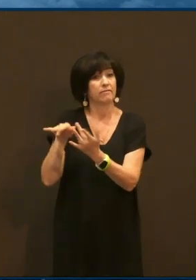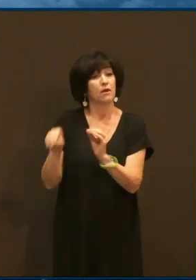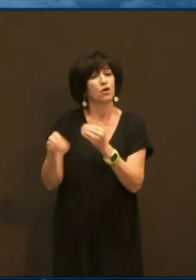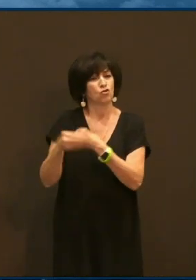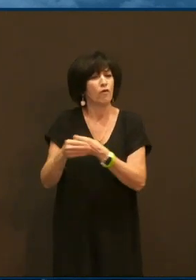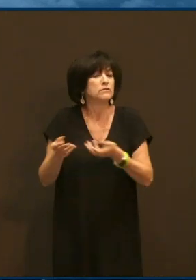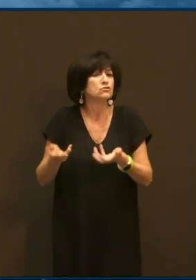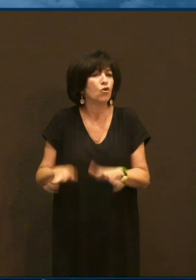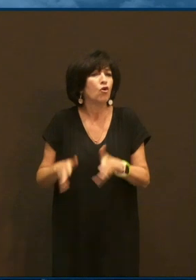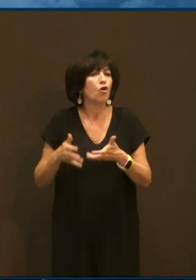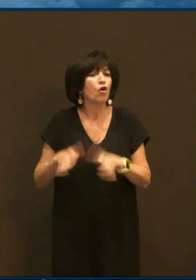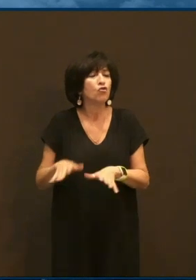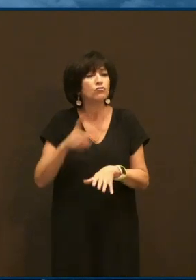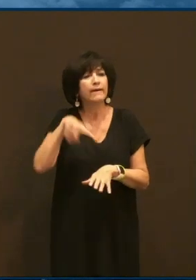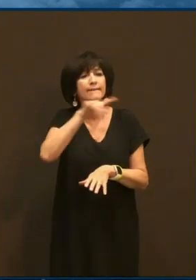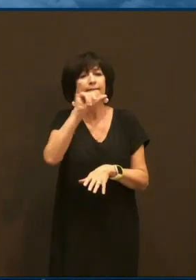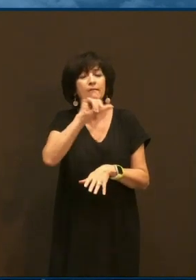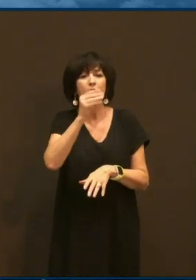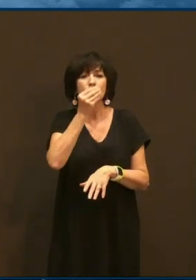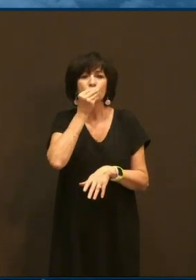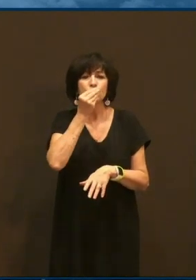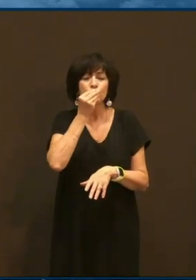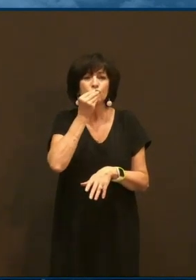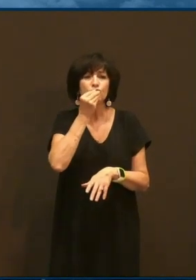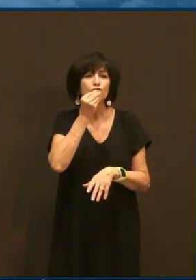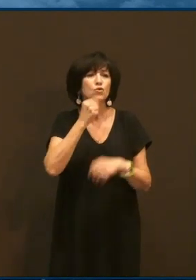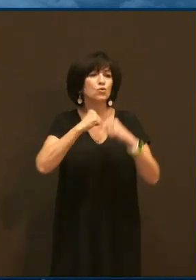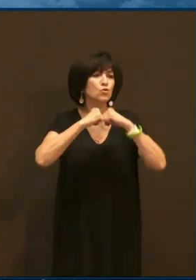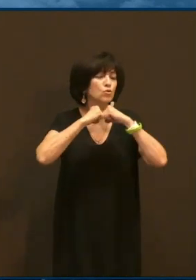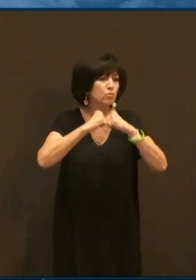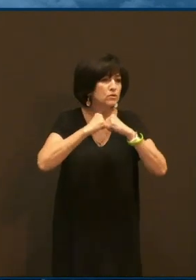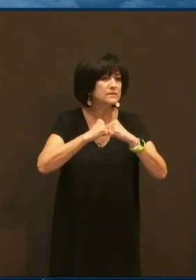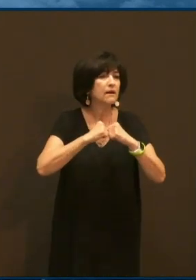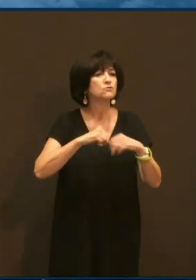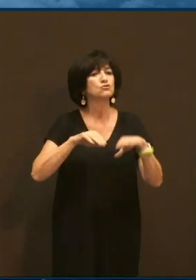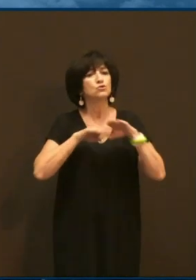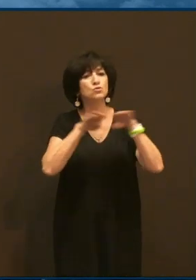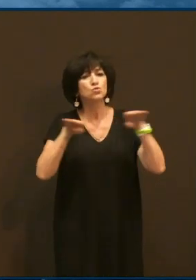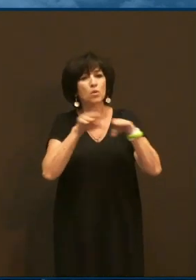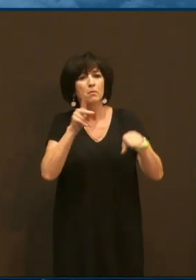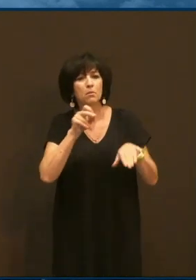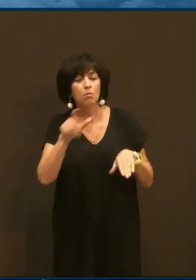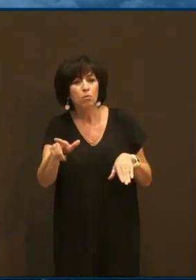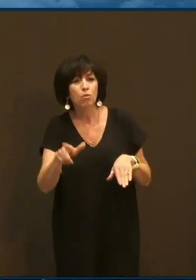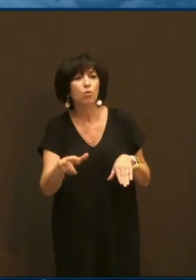oversees the Office of Food Protection, pools, personal